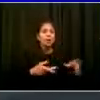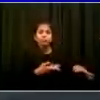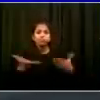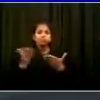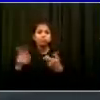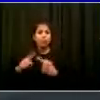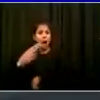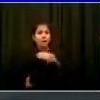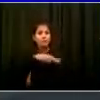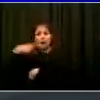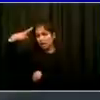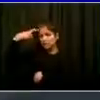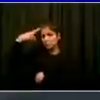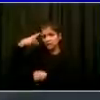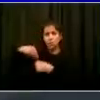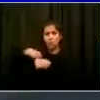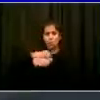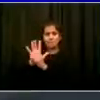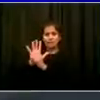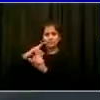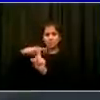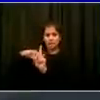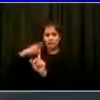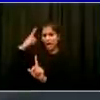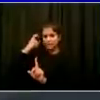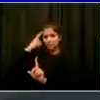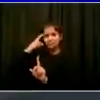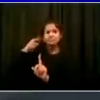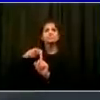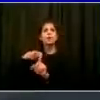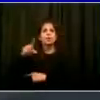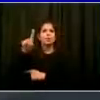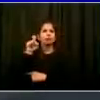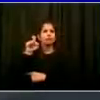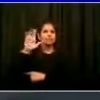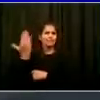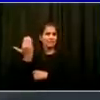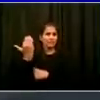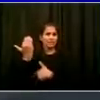200 patients. Today's report, 115 patients with a